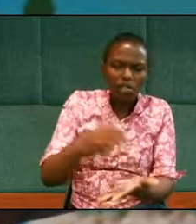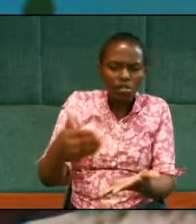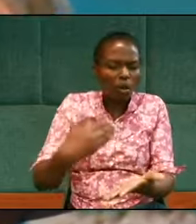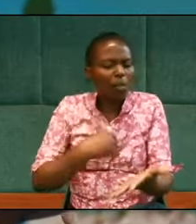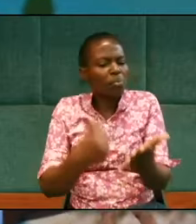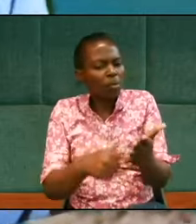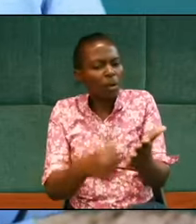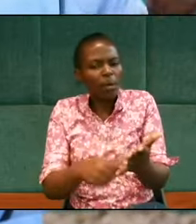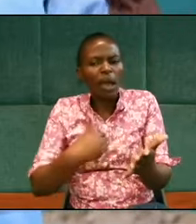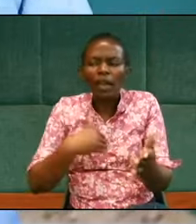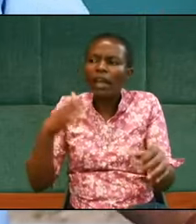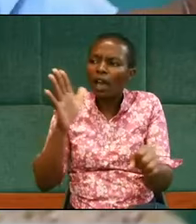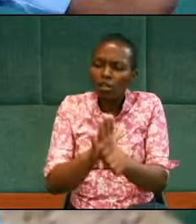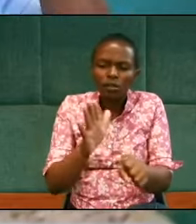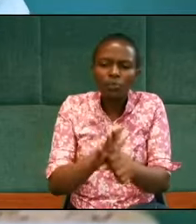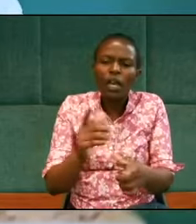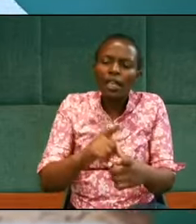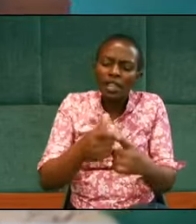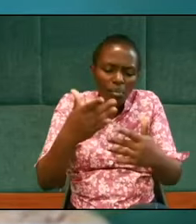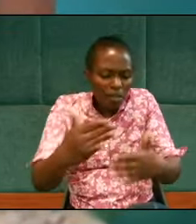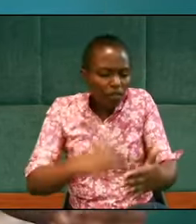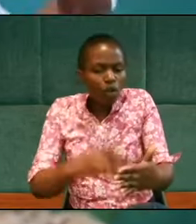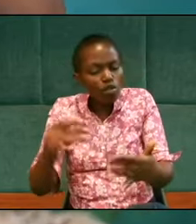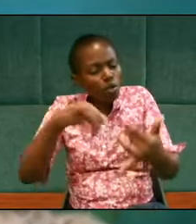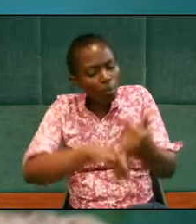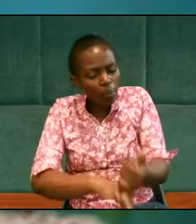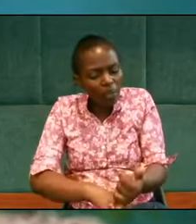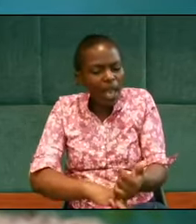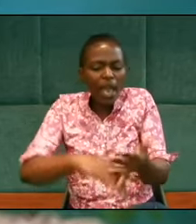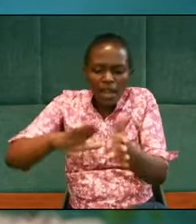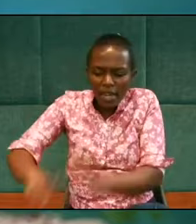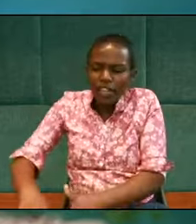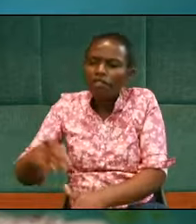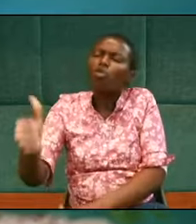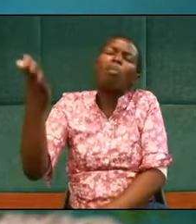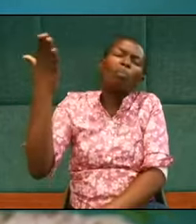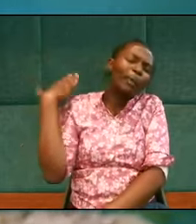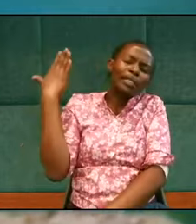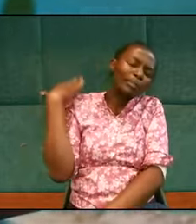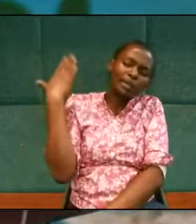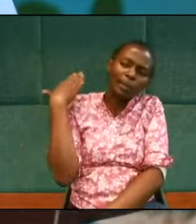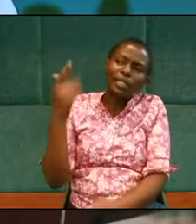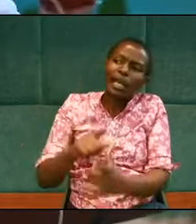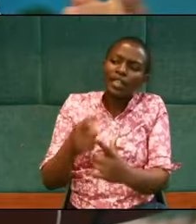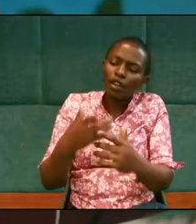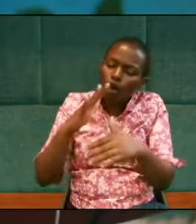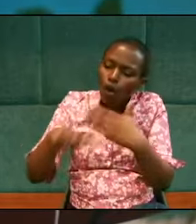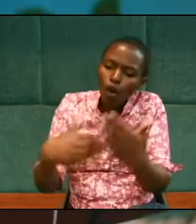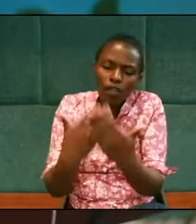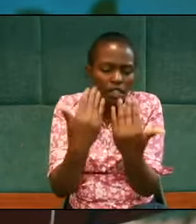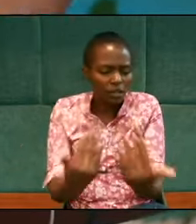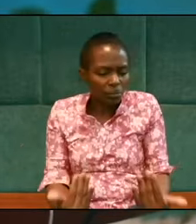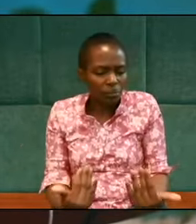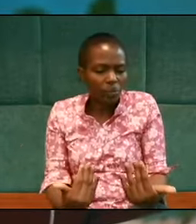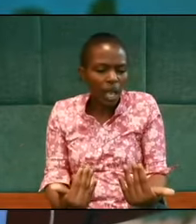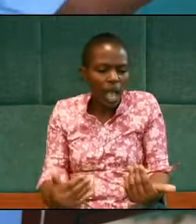No, before you are married, you should be able to have dealt with your past, including your childhood abuses